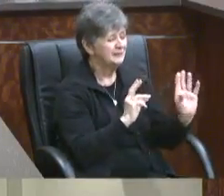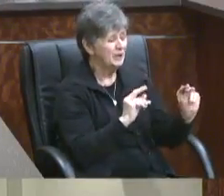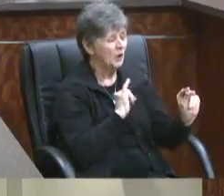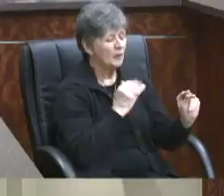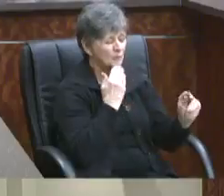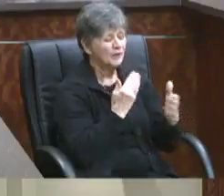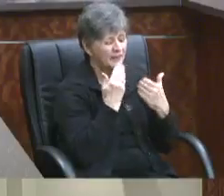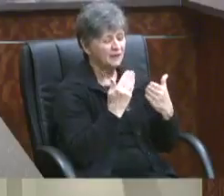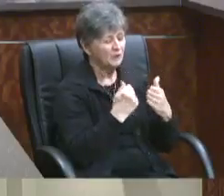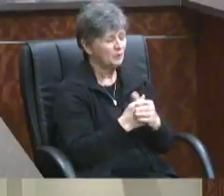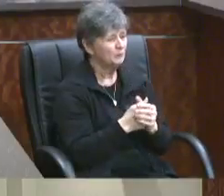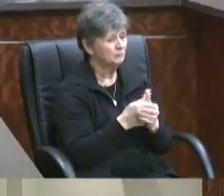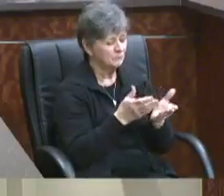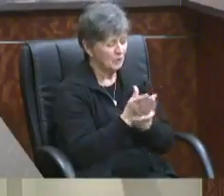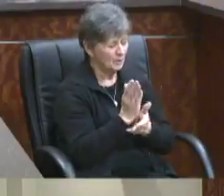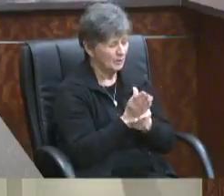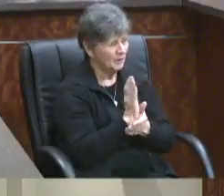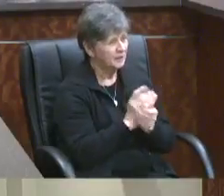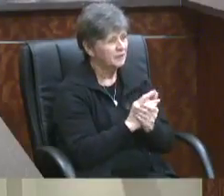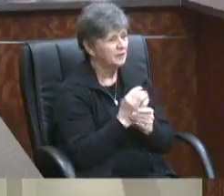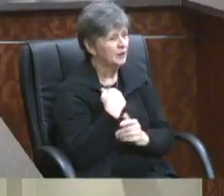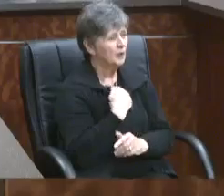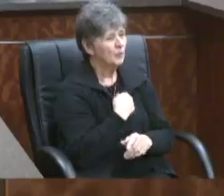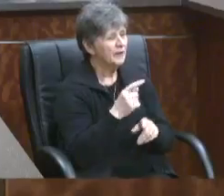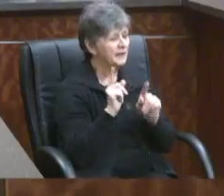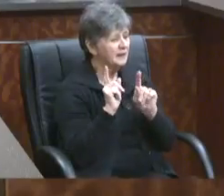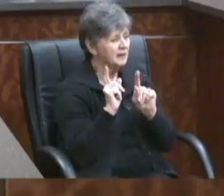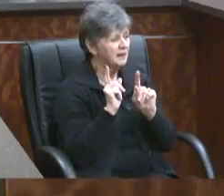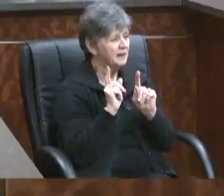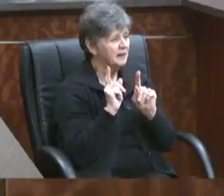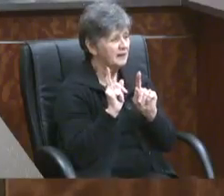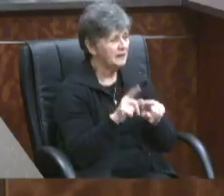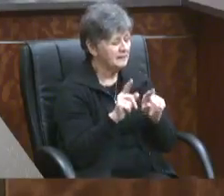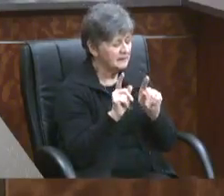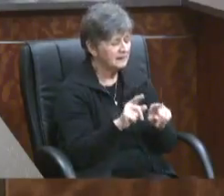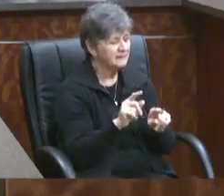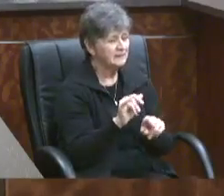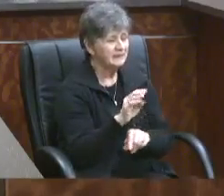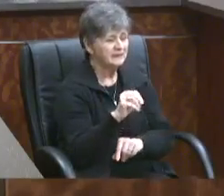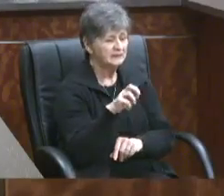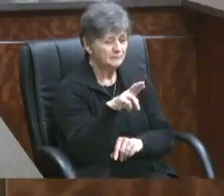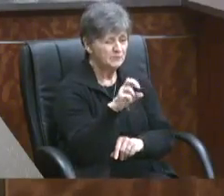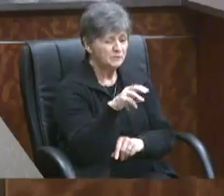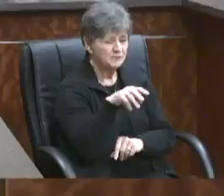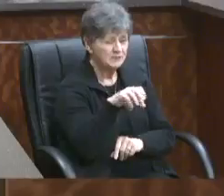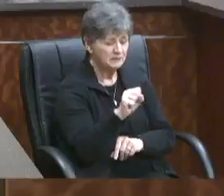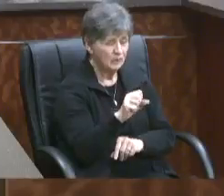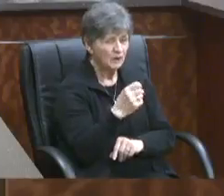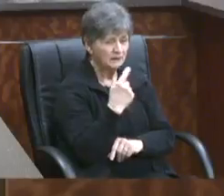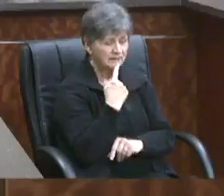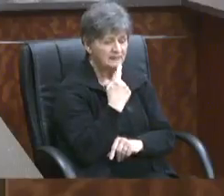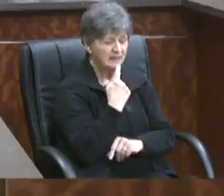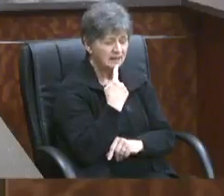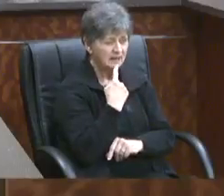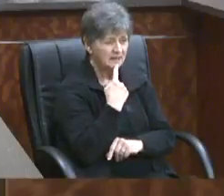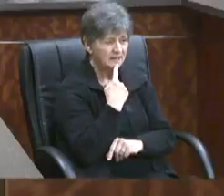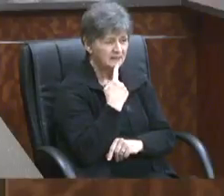All right. We attended, as Mr. Small said, we attended Laurel Volunteer